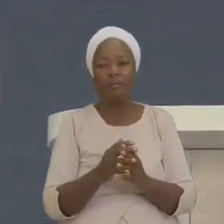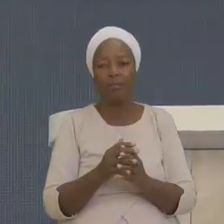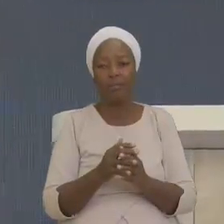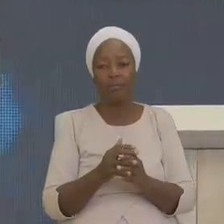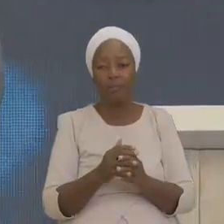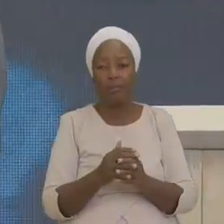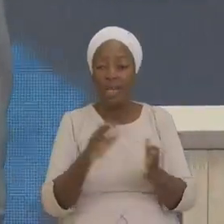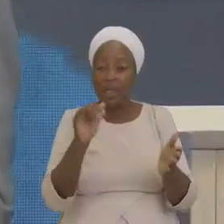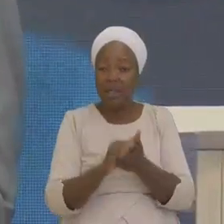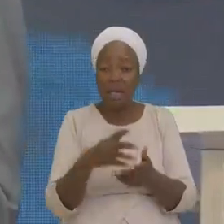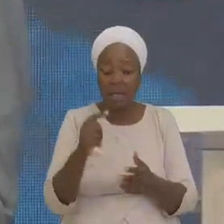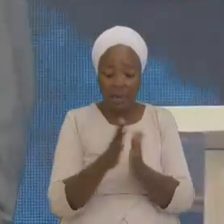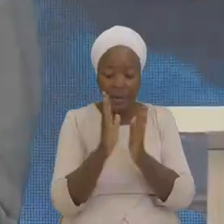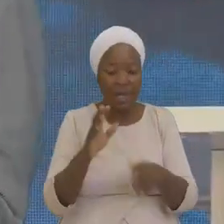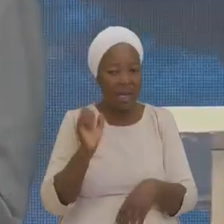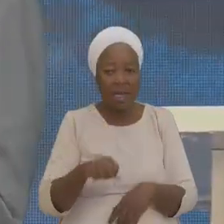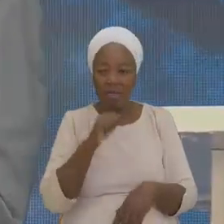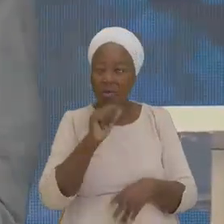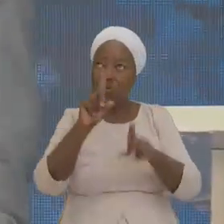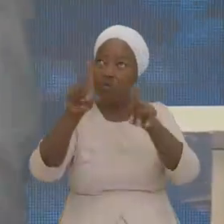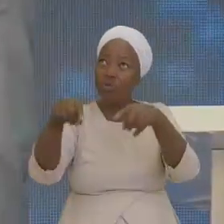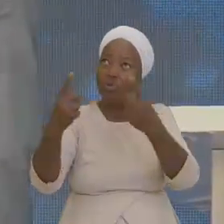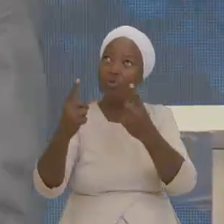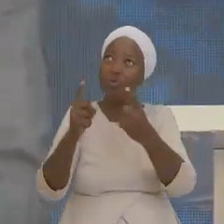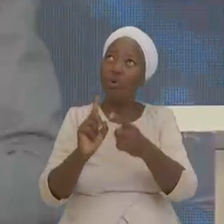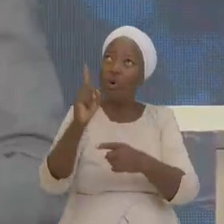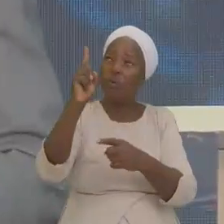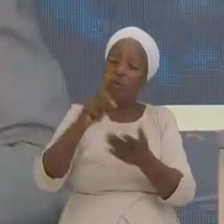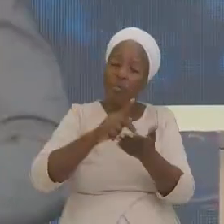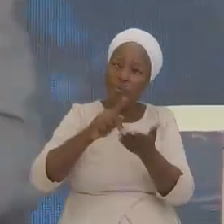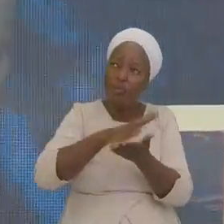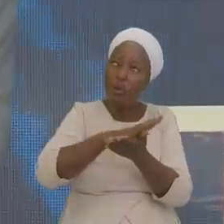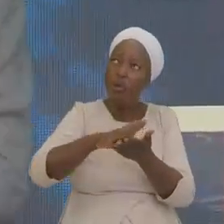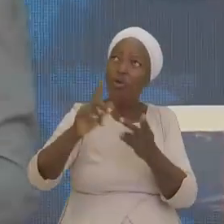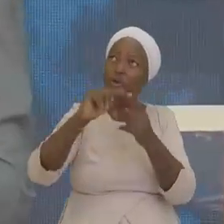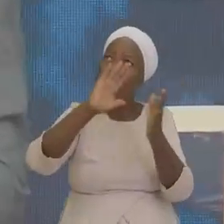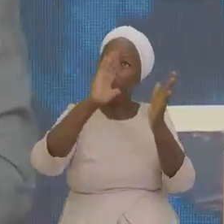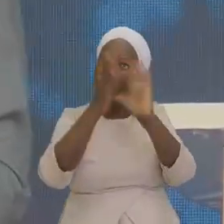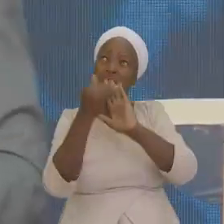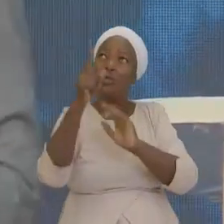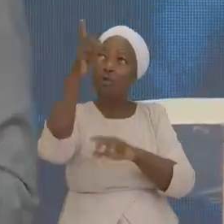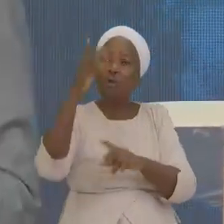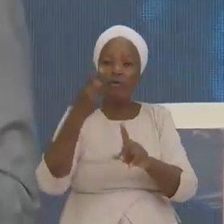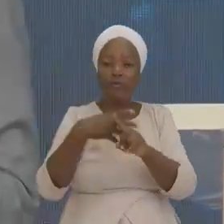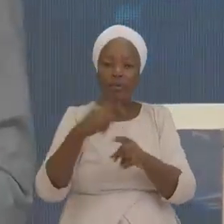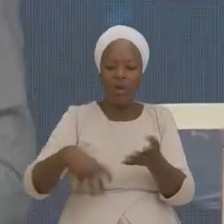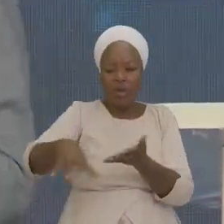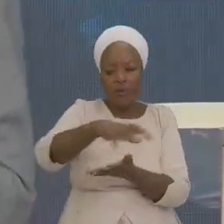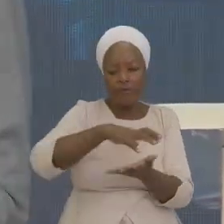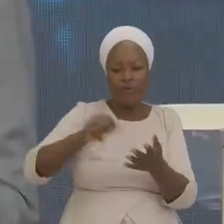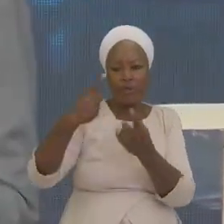That the prayer cannot rise up pure to the presence of God from a confused heart,